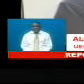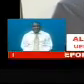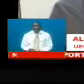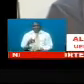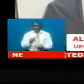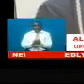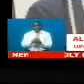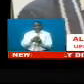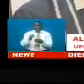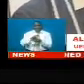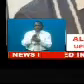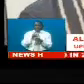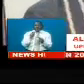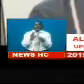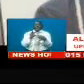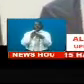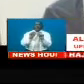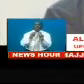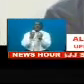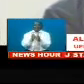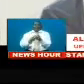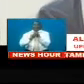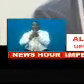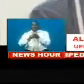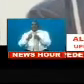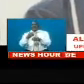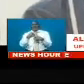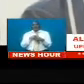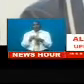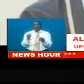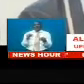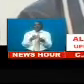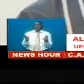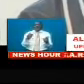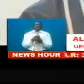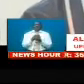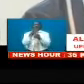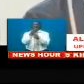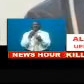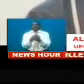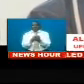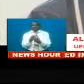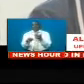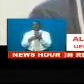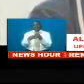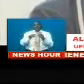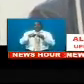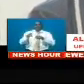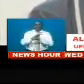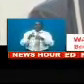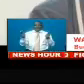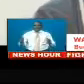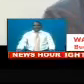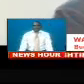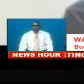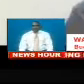us encourage businesses to form partnerships and group businesses to enable them access capital from the banks for investment